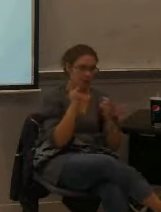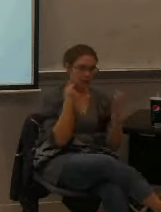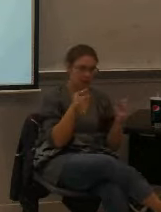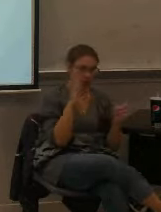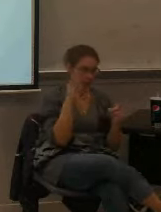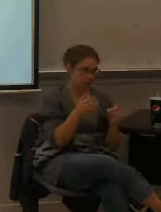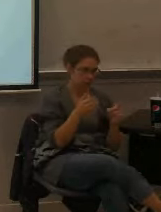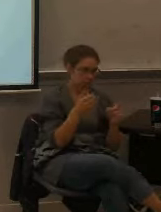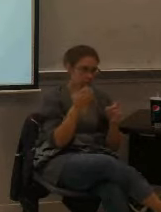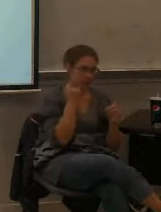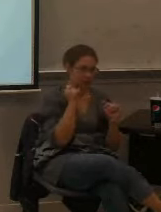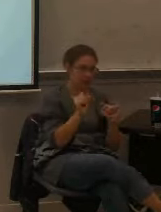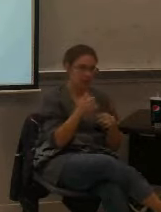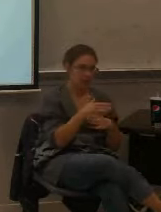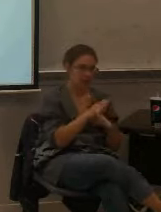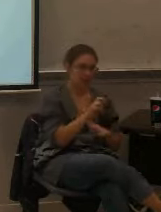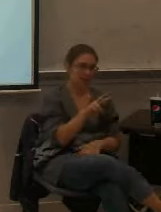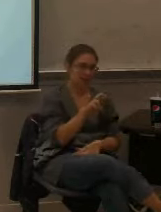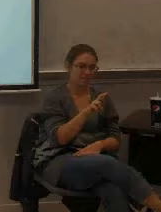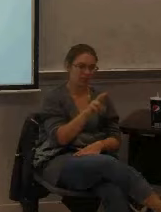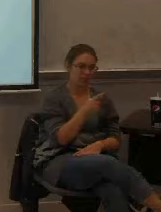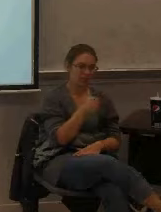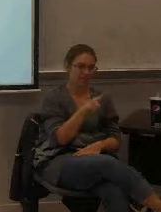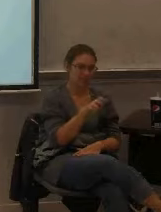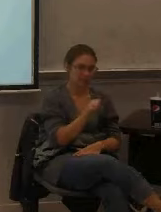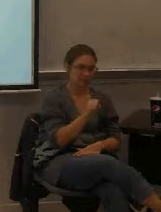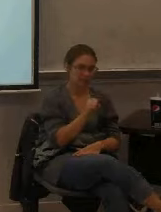be able to protect the Everglades in the long run.